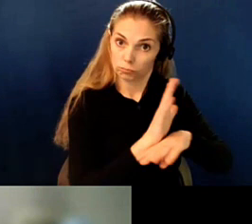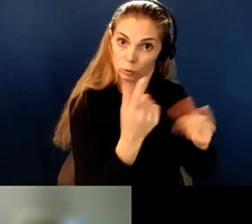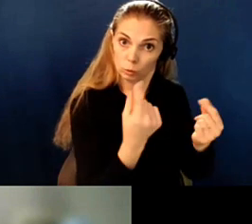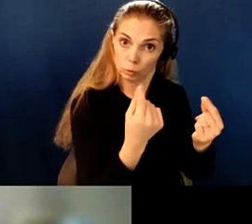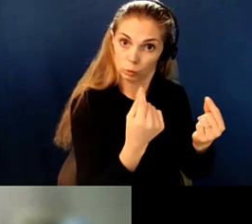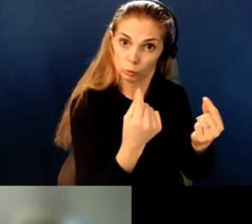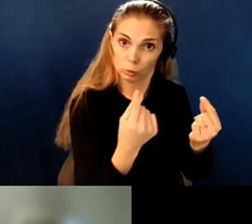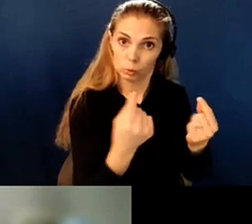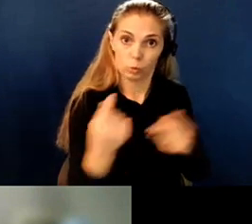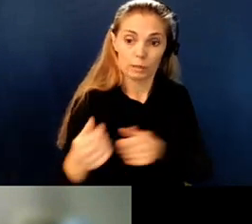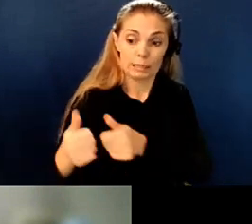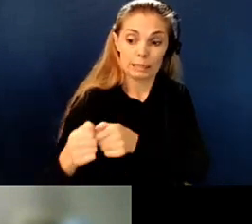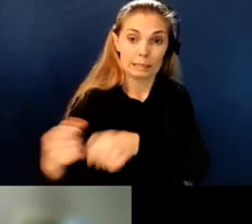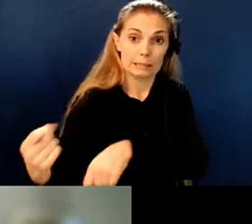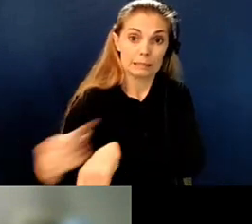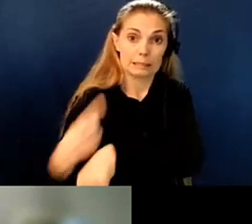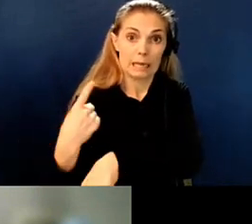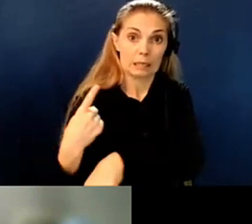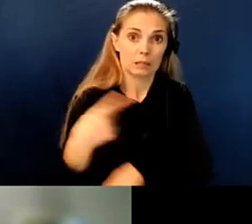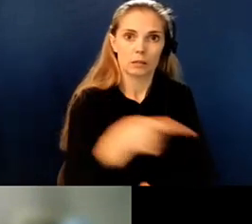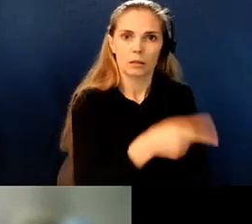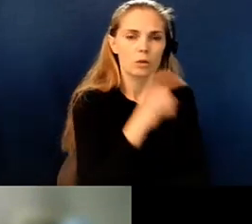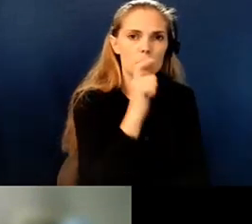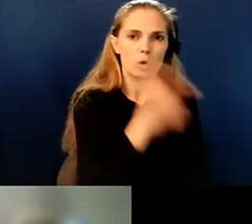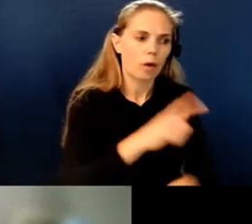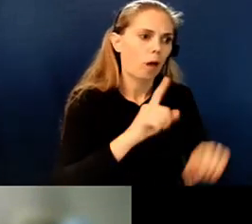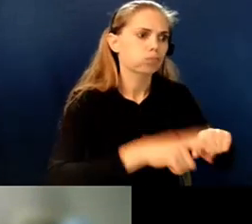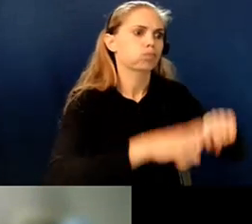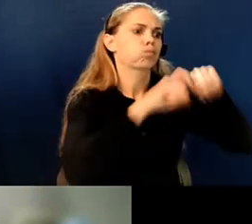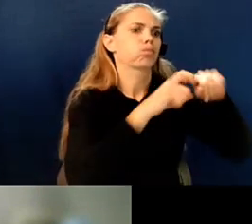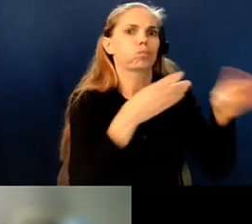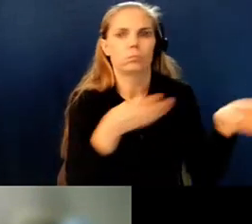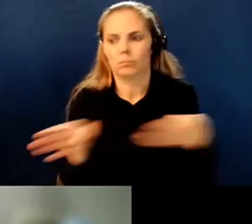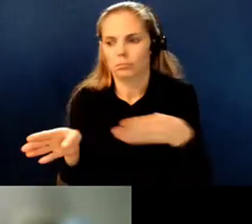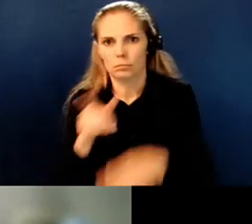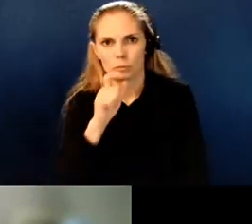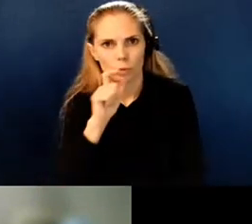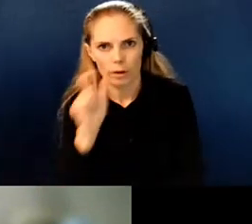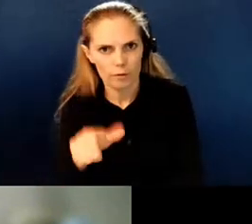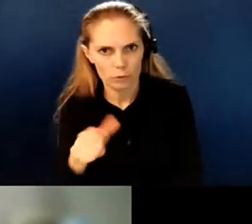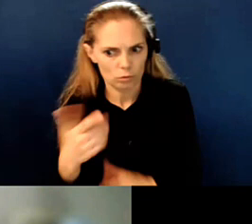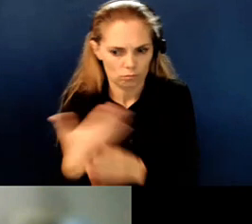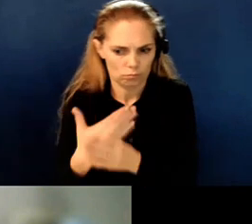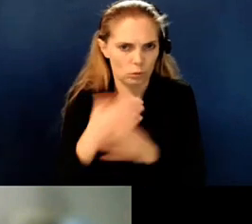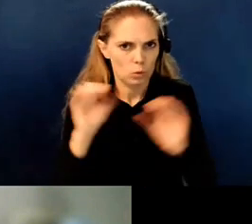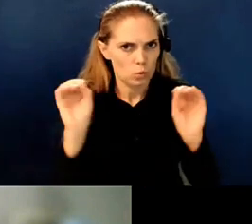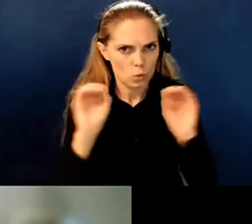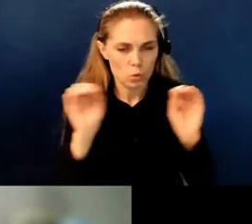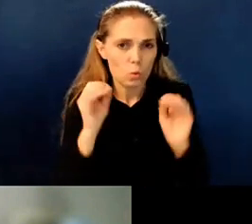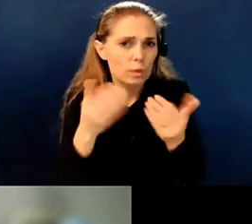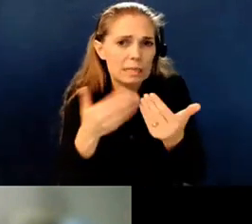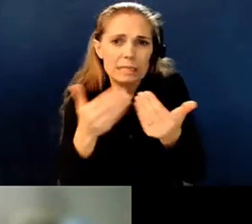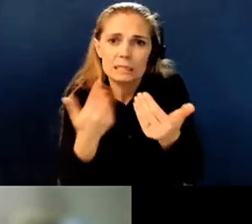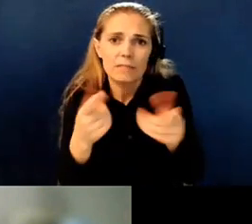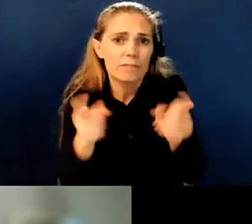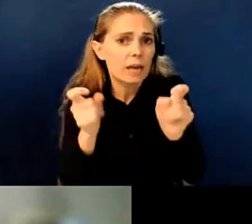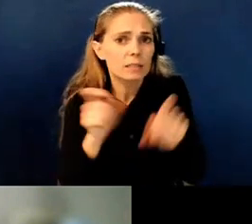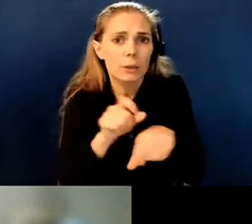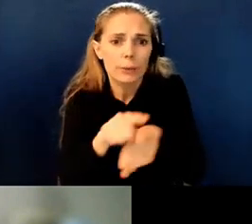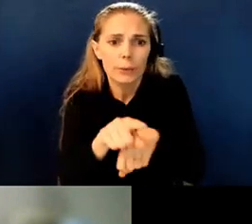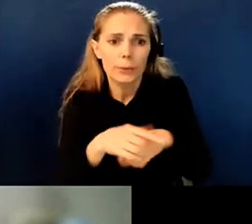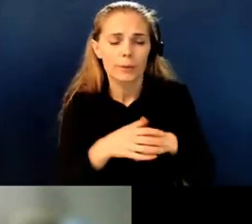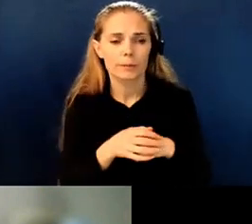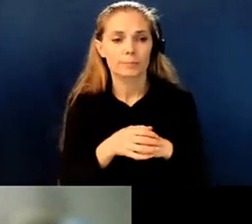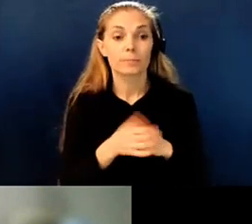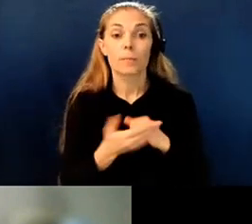can get the point across very quickly, very fast. It's a simple and unintimidating technology that everyone uses